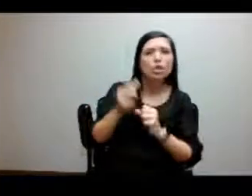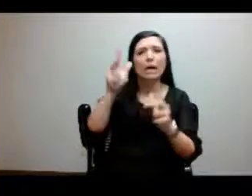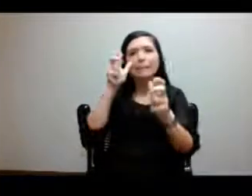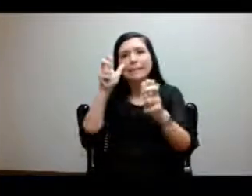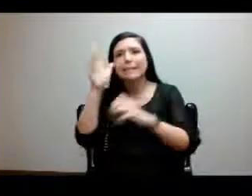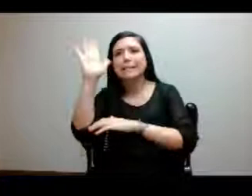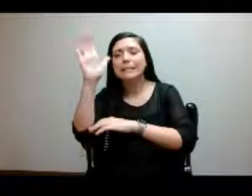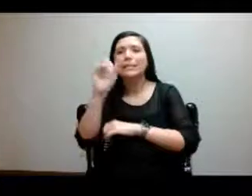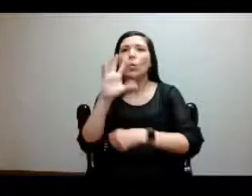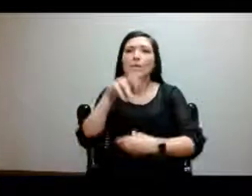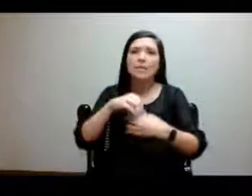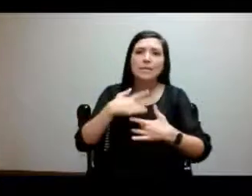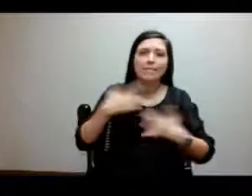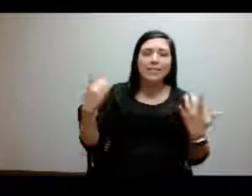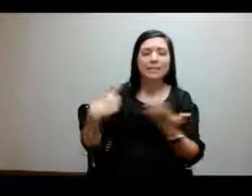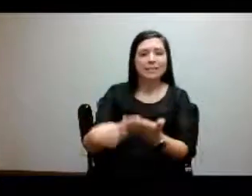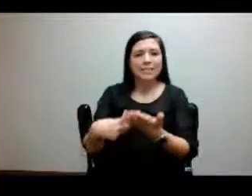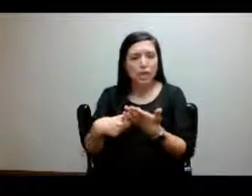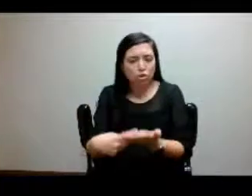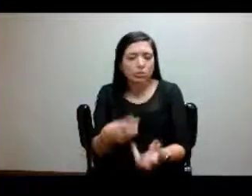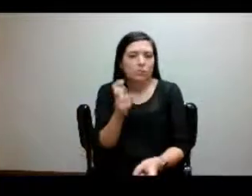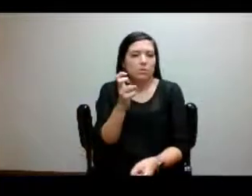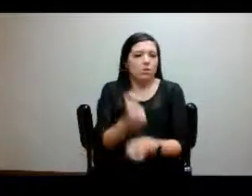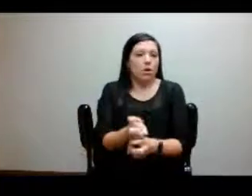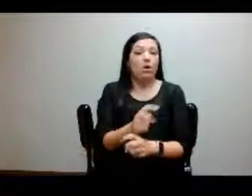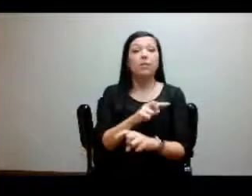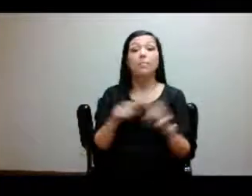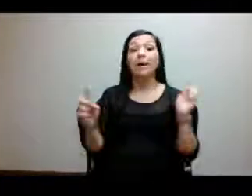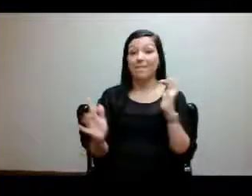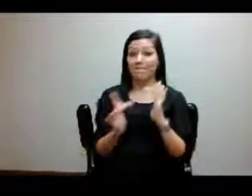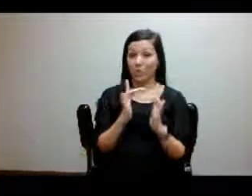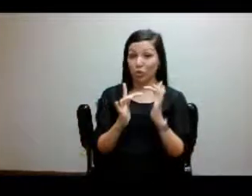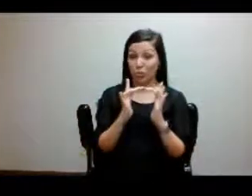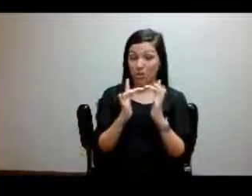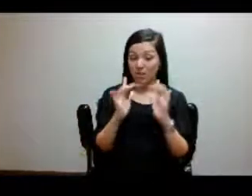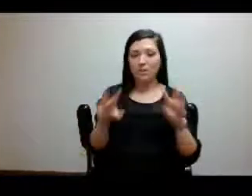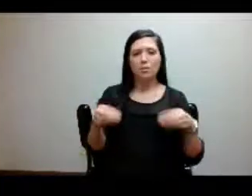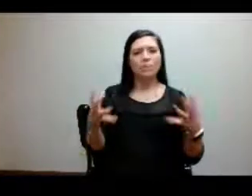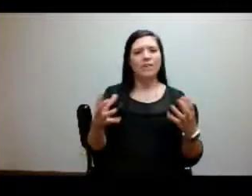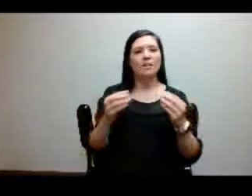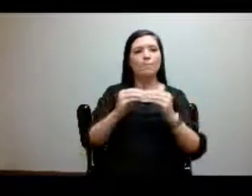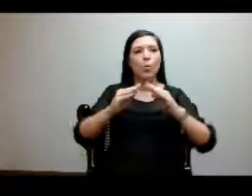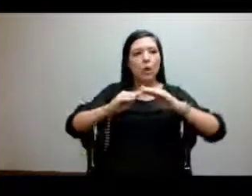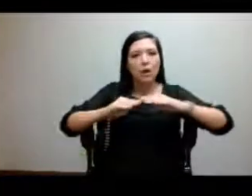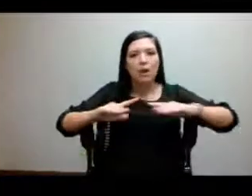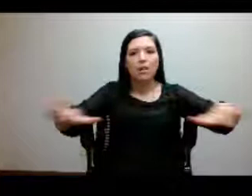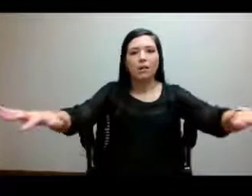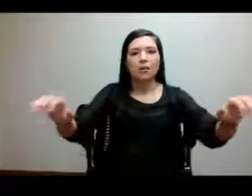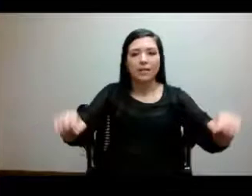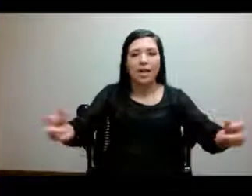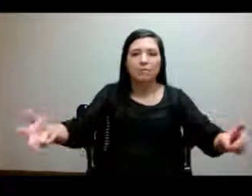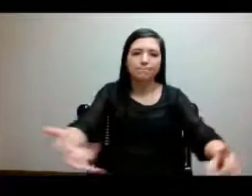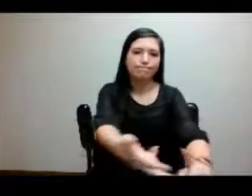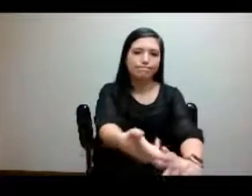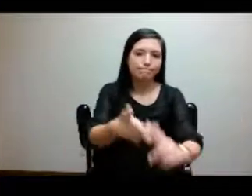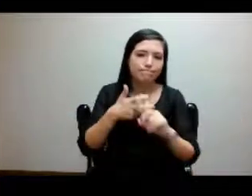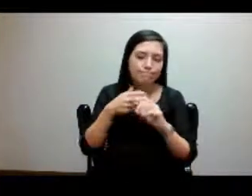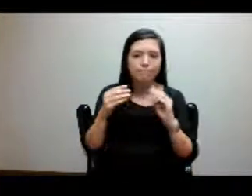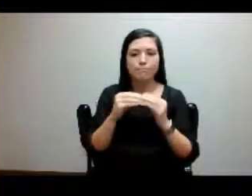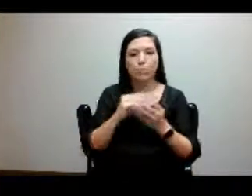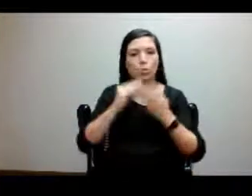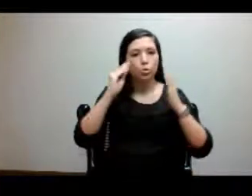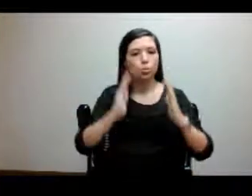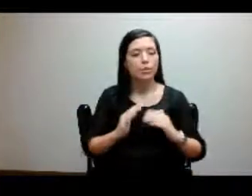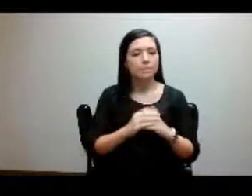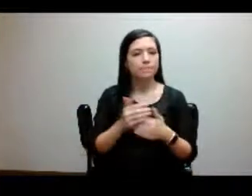in an event or a discussion. However, virtual experiences allow us to extend our reach and bring more students to our table.